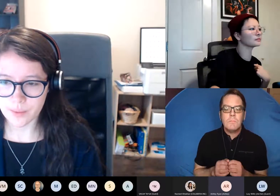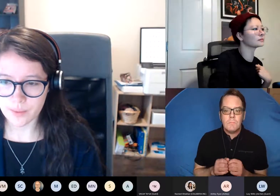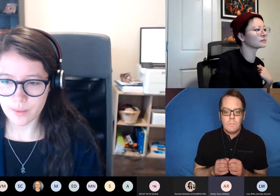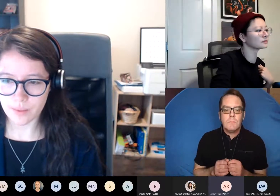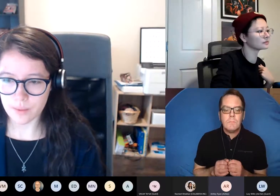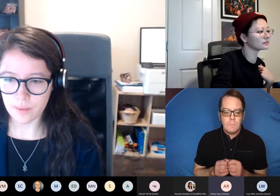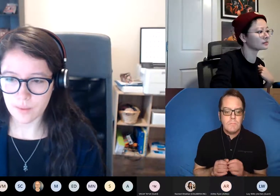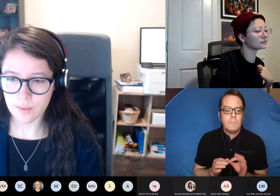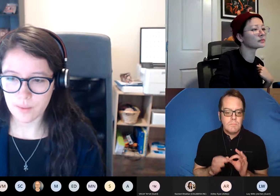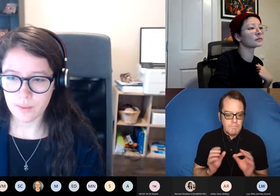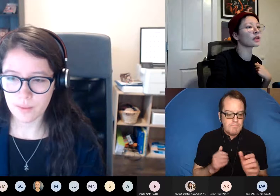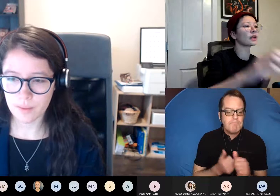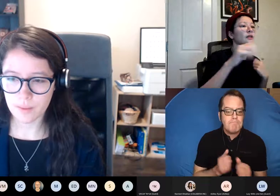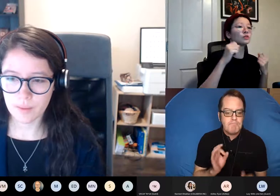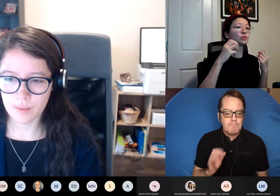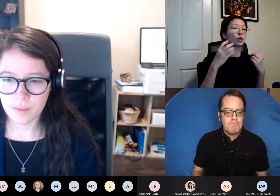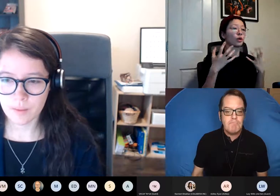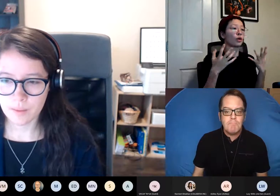deaf culture.